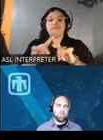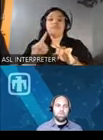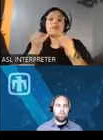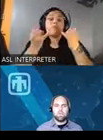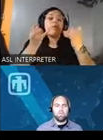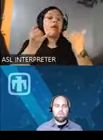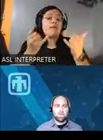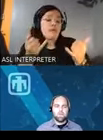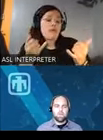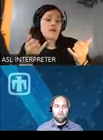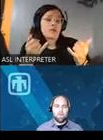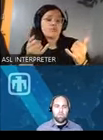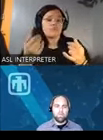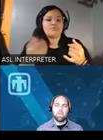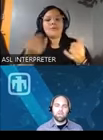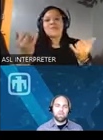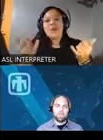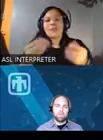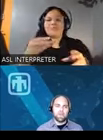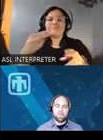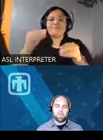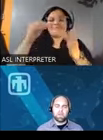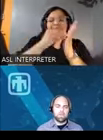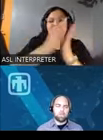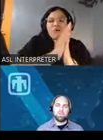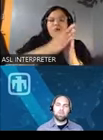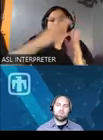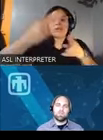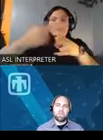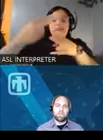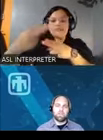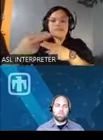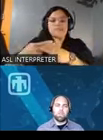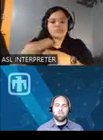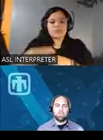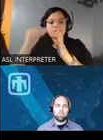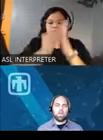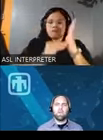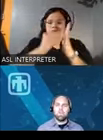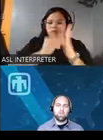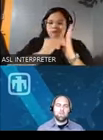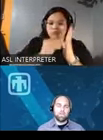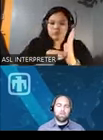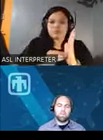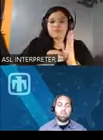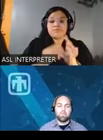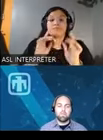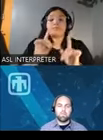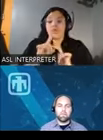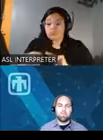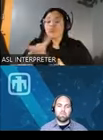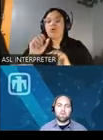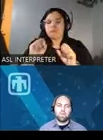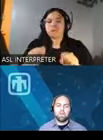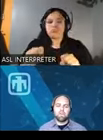put their name and affiliation in the chat if they could, and just mention that you're an advisory group member to give everyone on the call a little bit of a feel